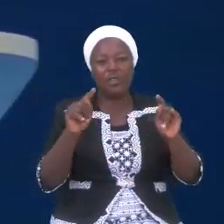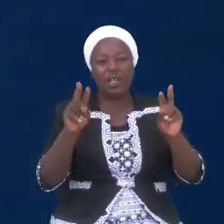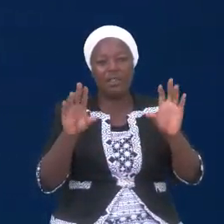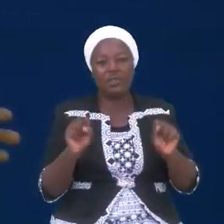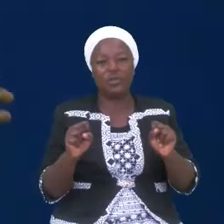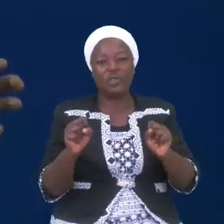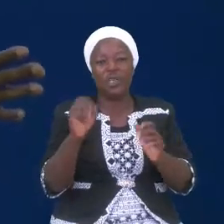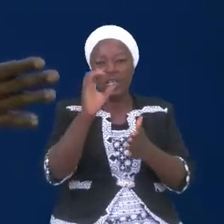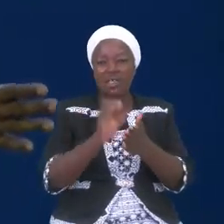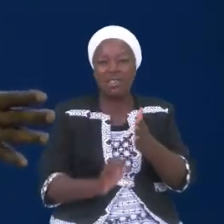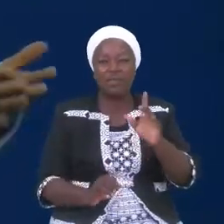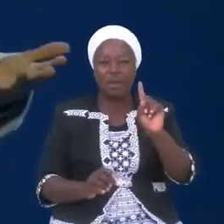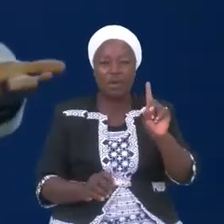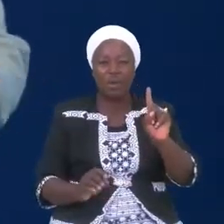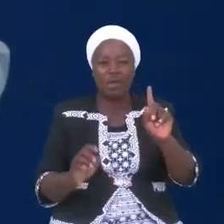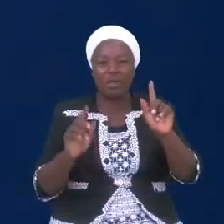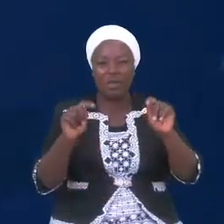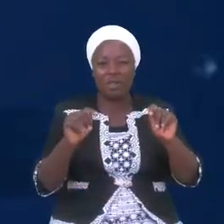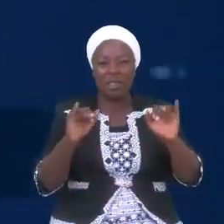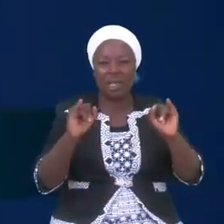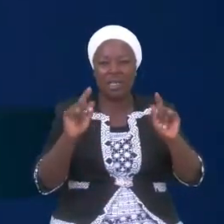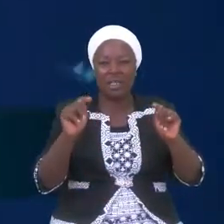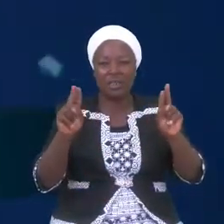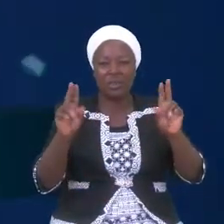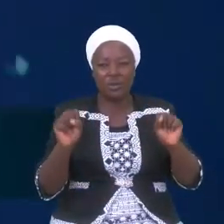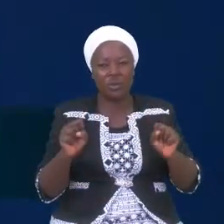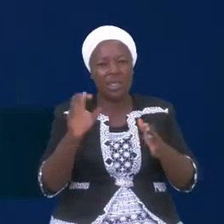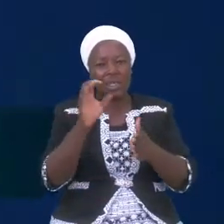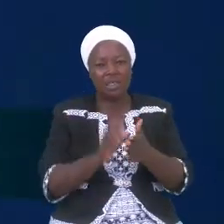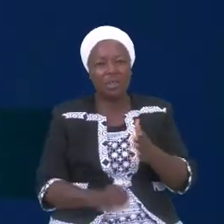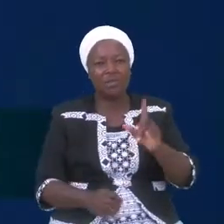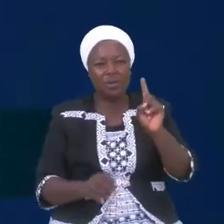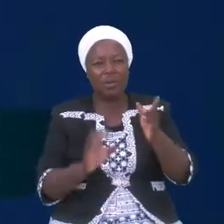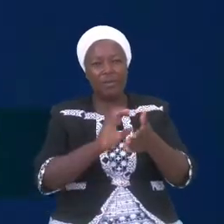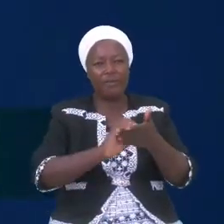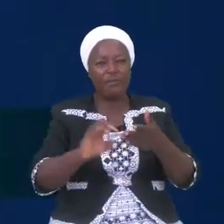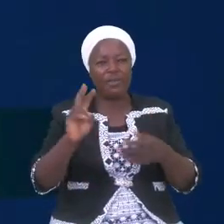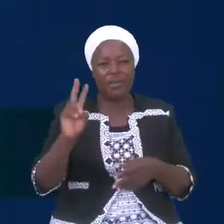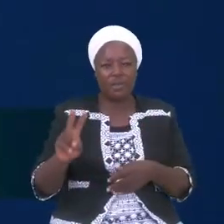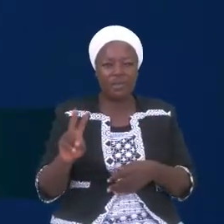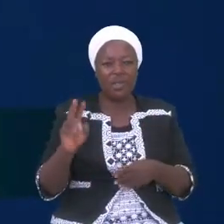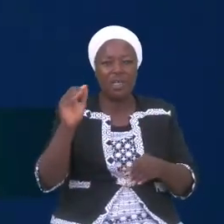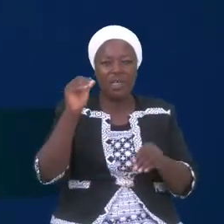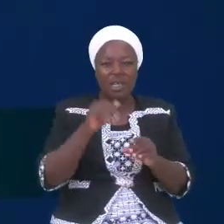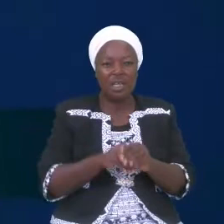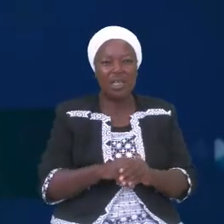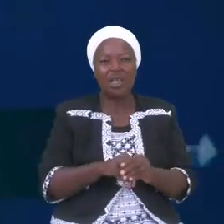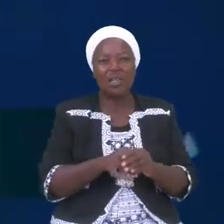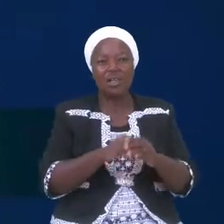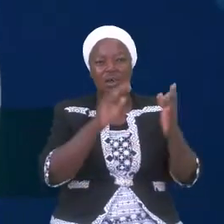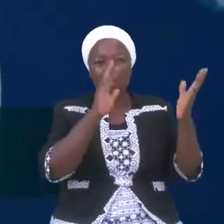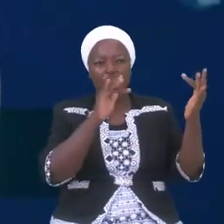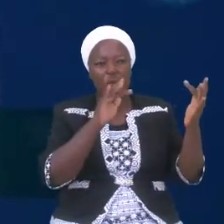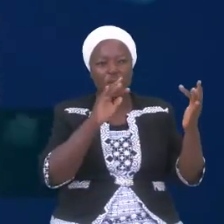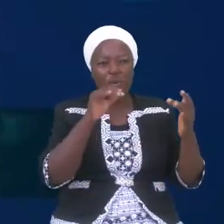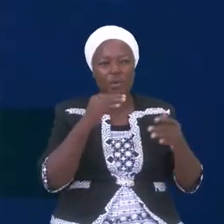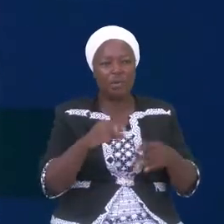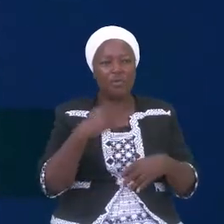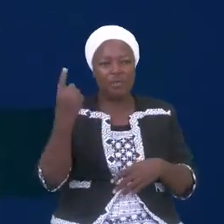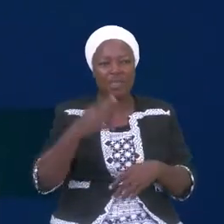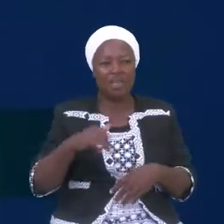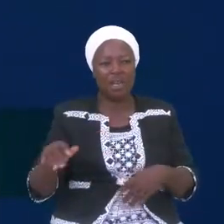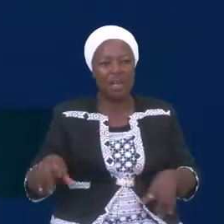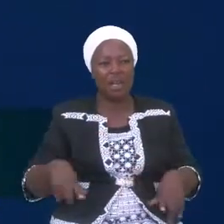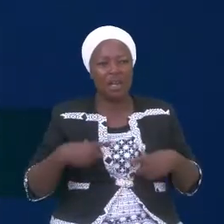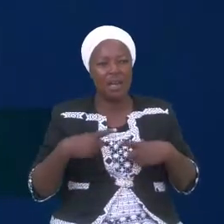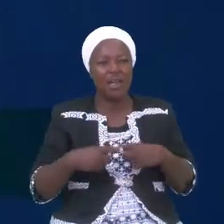we're reading from verse 2. Titus chapter 1, verse 2. In hope of eternal life,